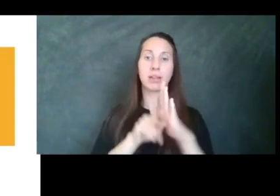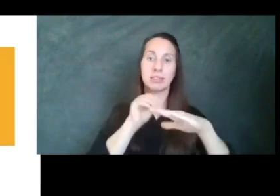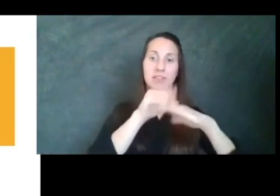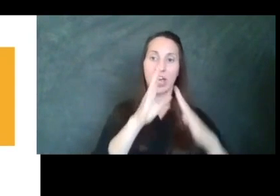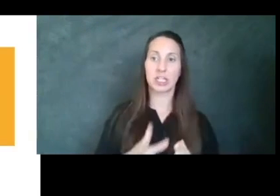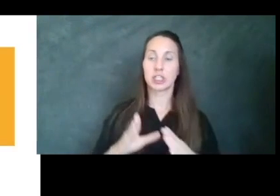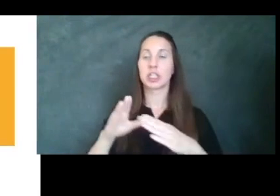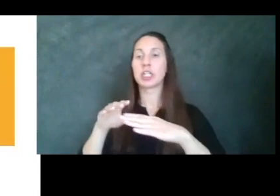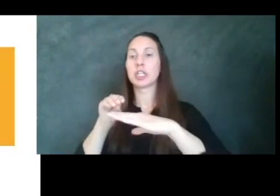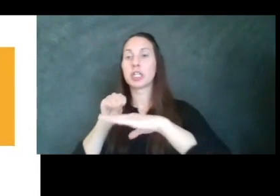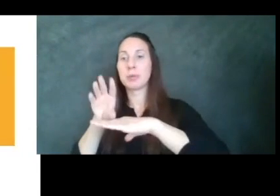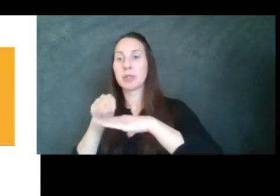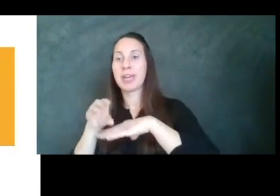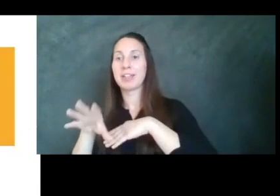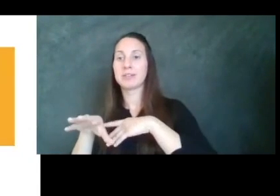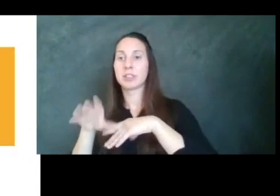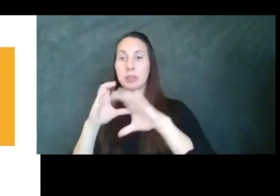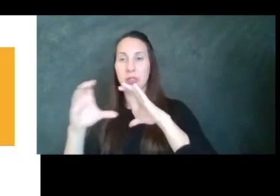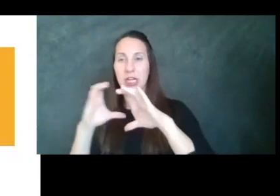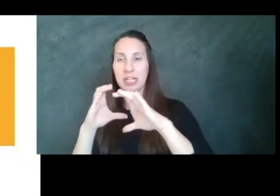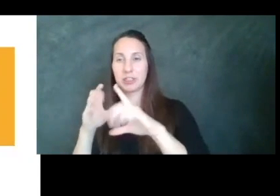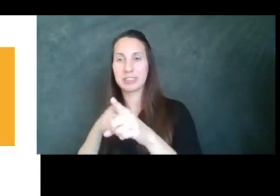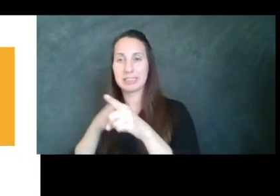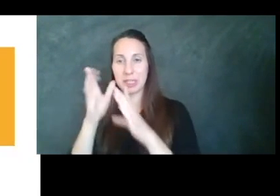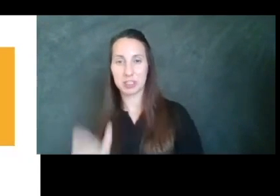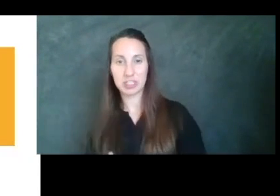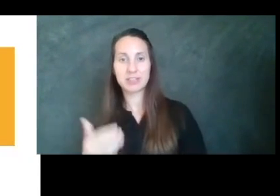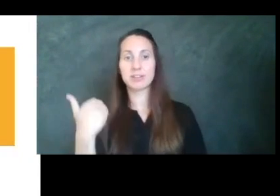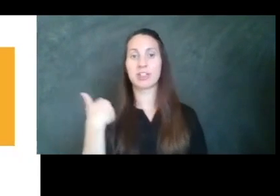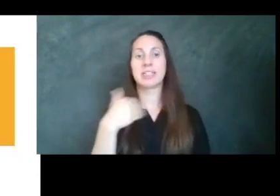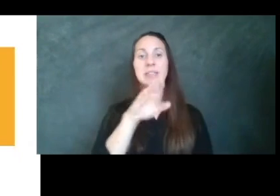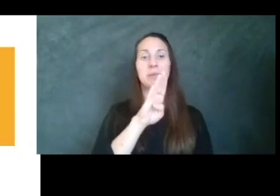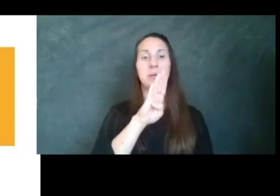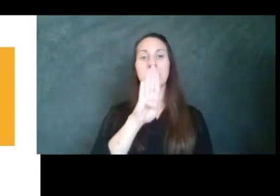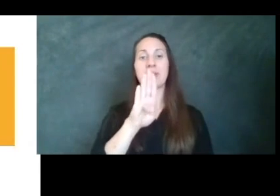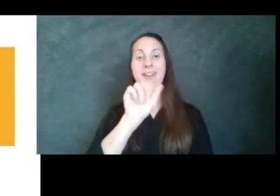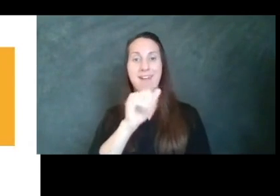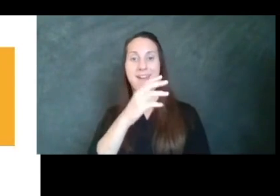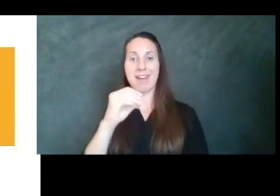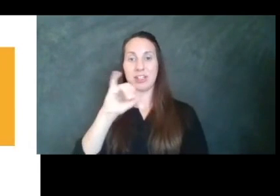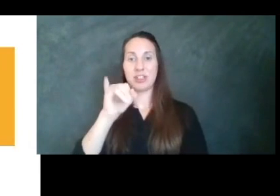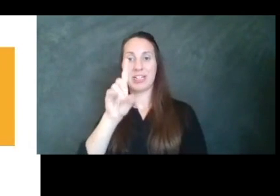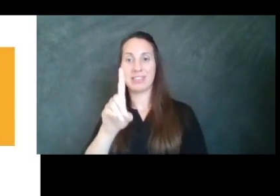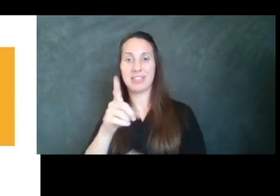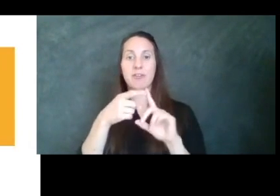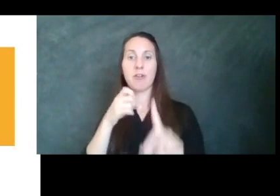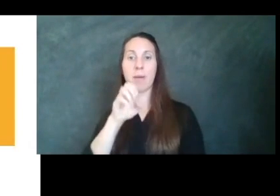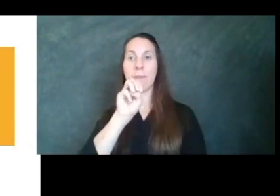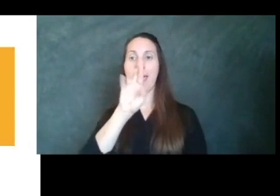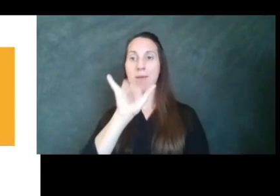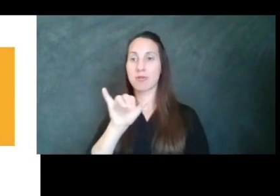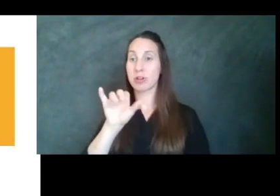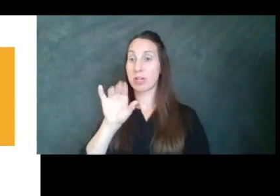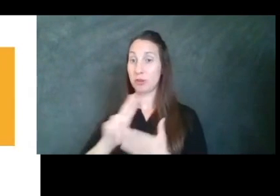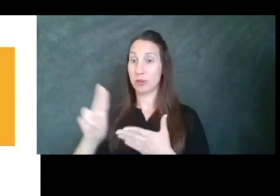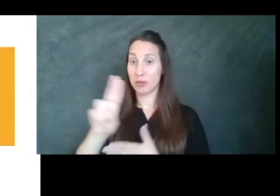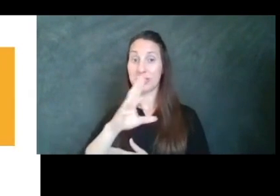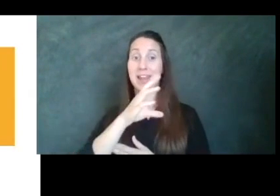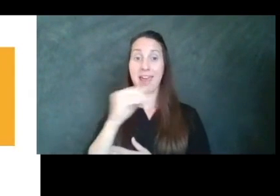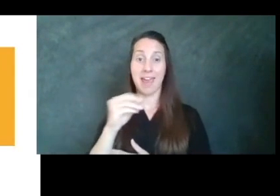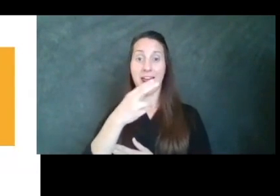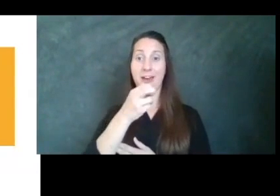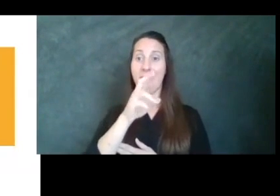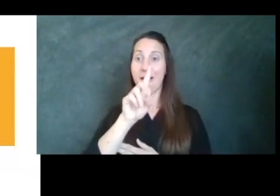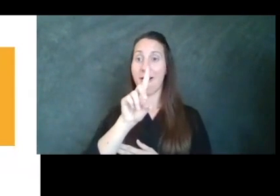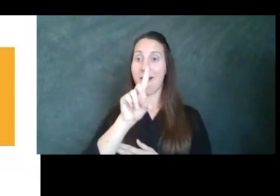and a JD from Emory University and an MPA from the Harvard Kennedy School, where she was a John F. Kennedy Fellow